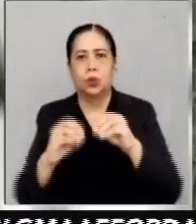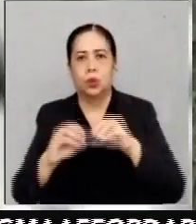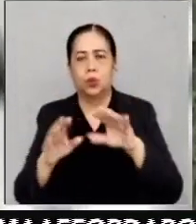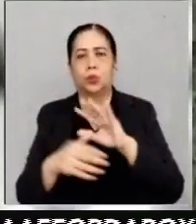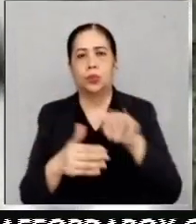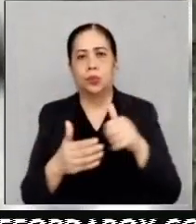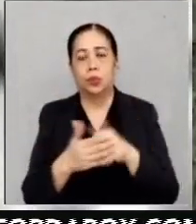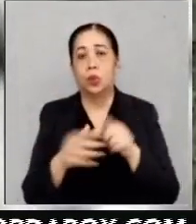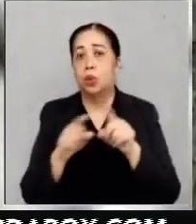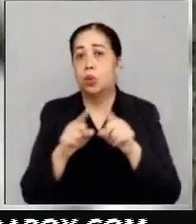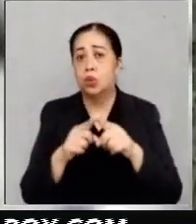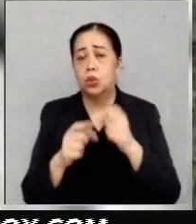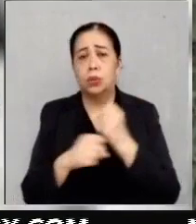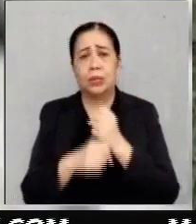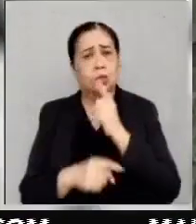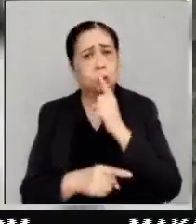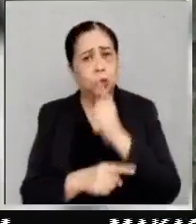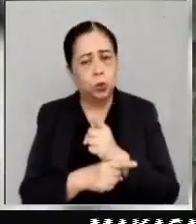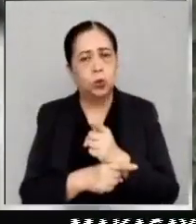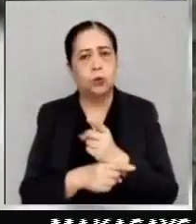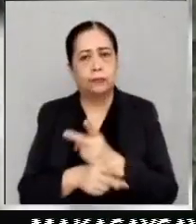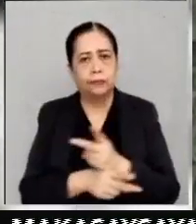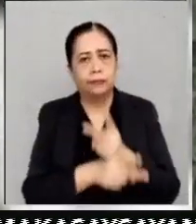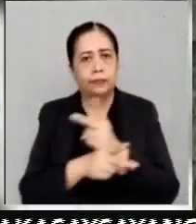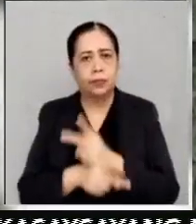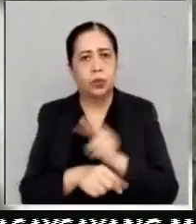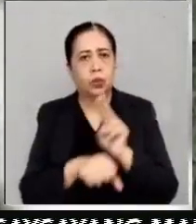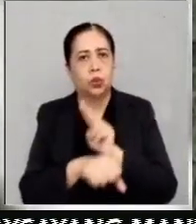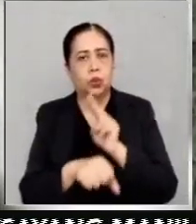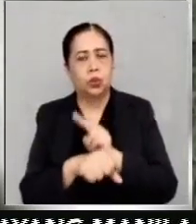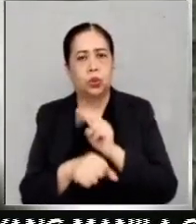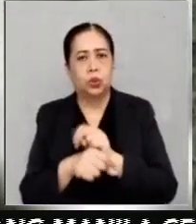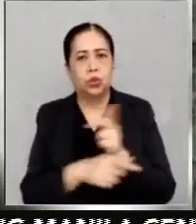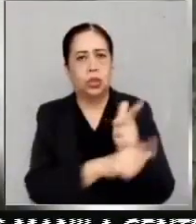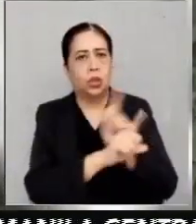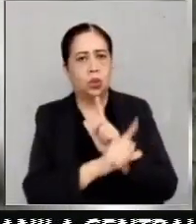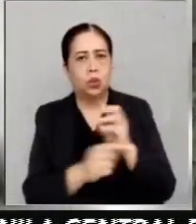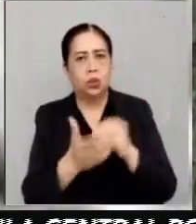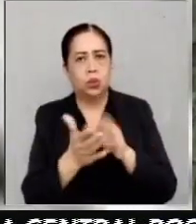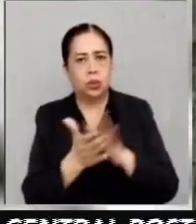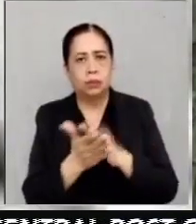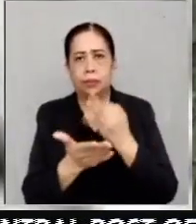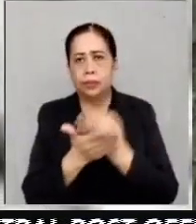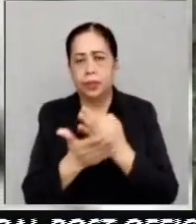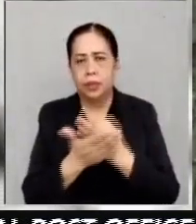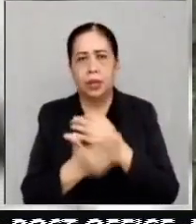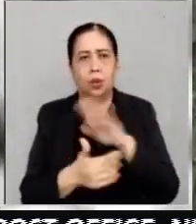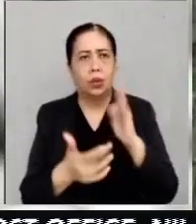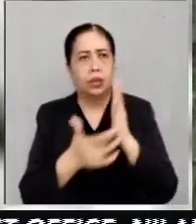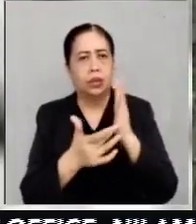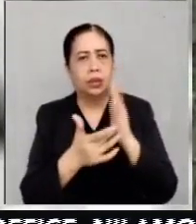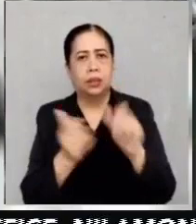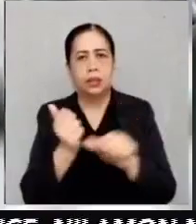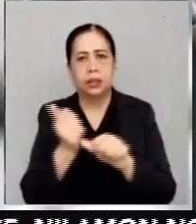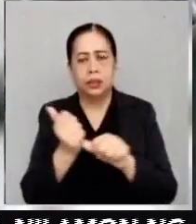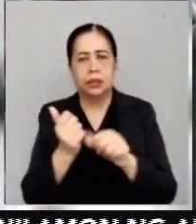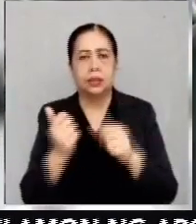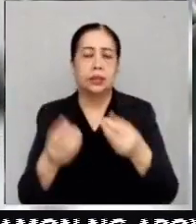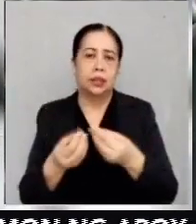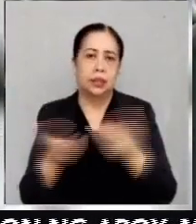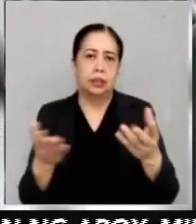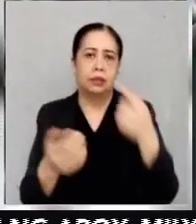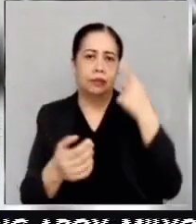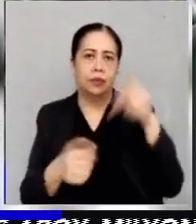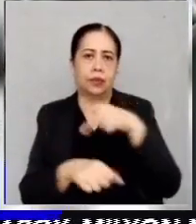also ensure judicious utilization of the loans and other technical assistances that are provided to the country. Para sa